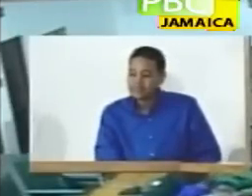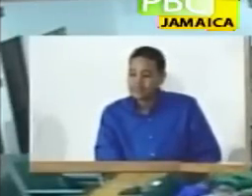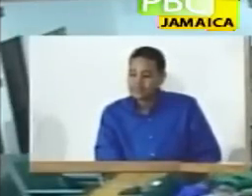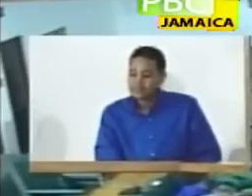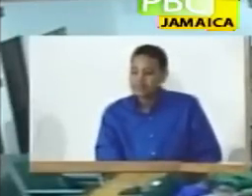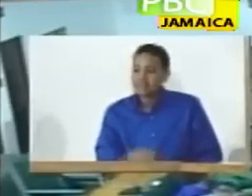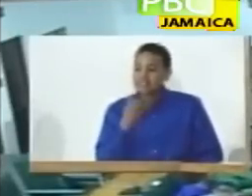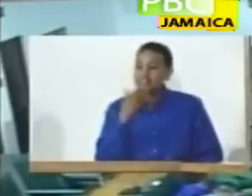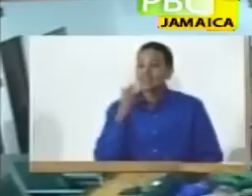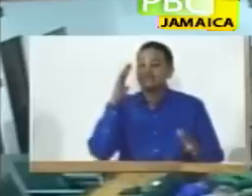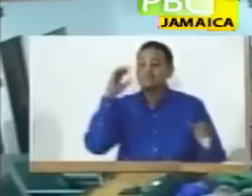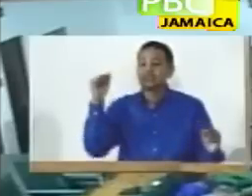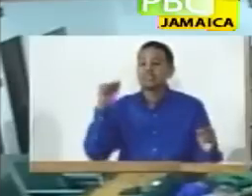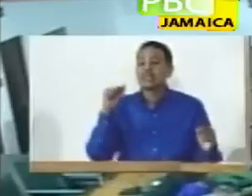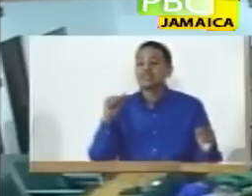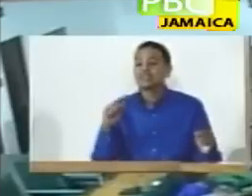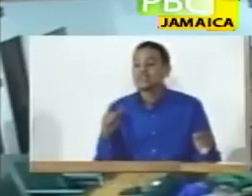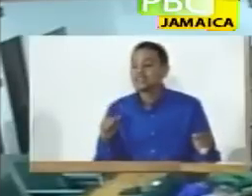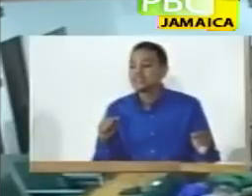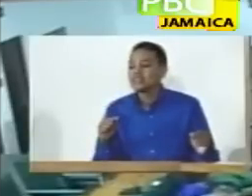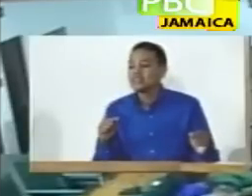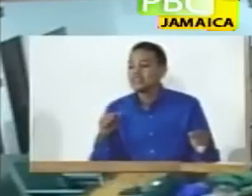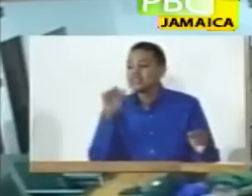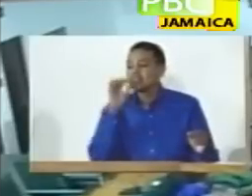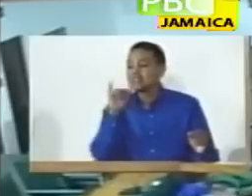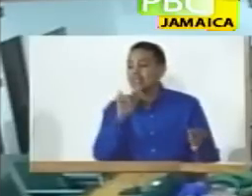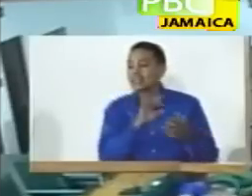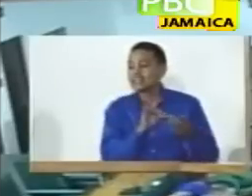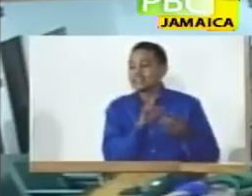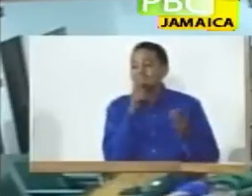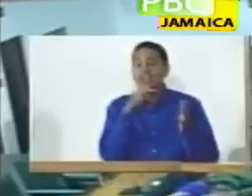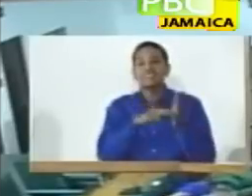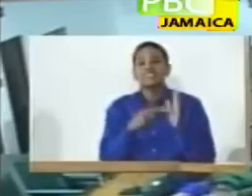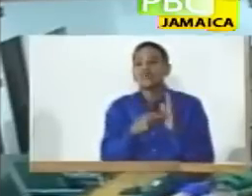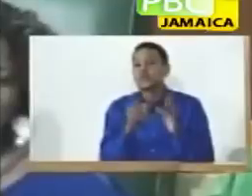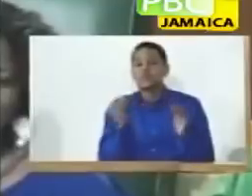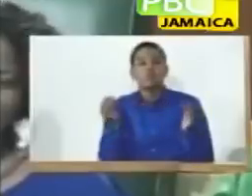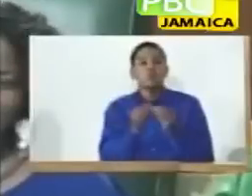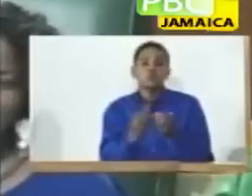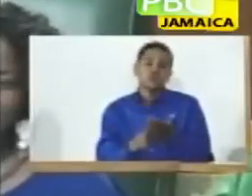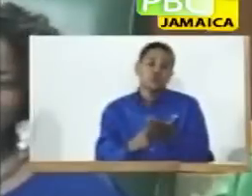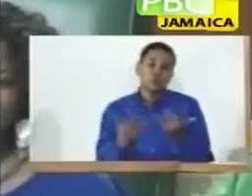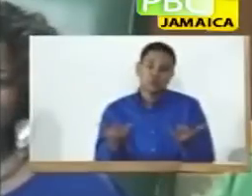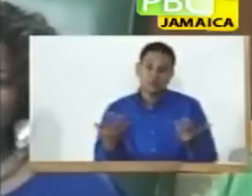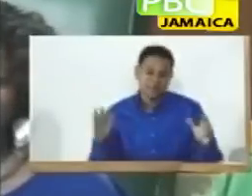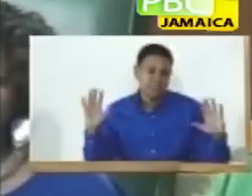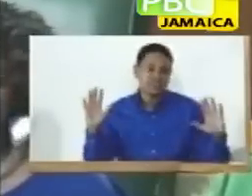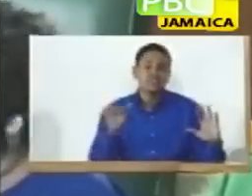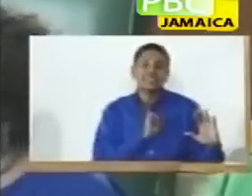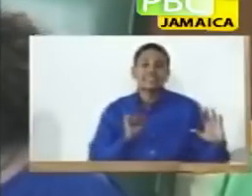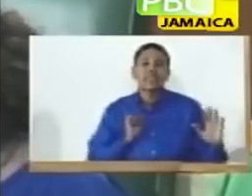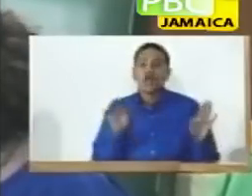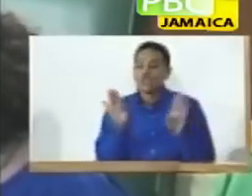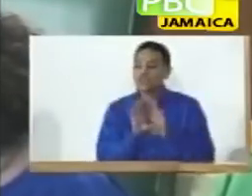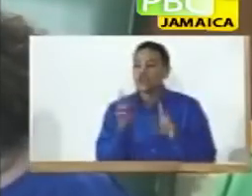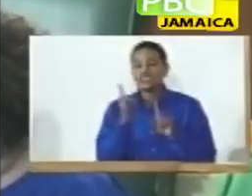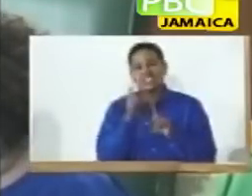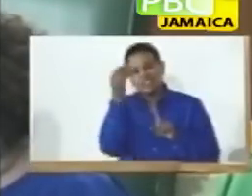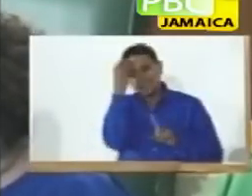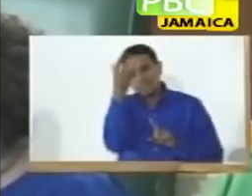Thank you, Mr. President. And on that note, it is not intended to do any further business today. Might the Senate be adjourned for a